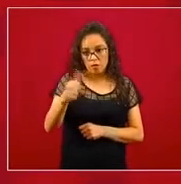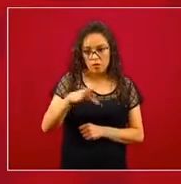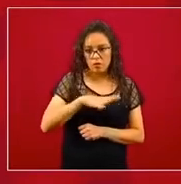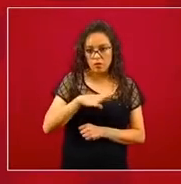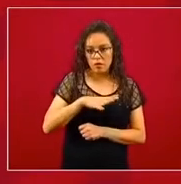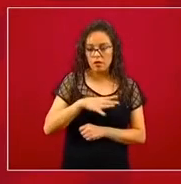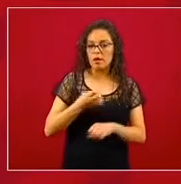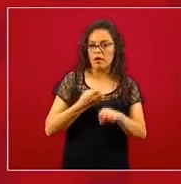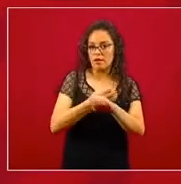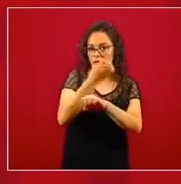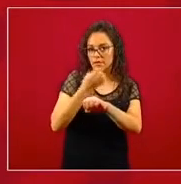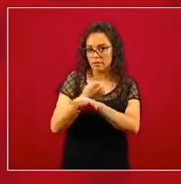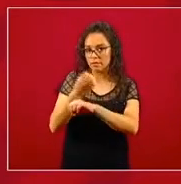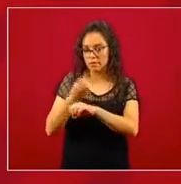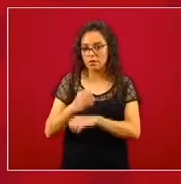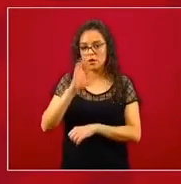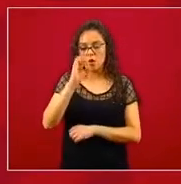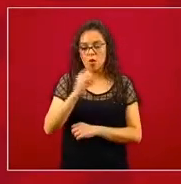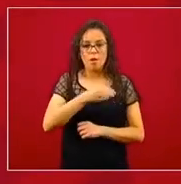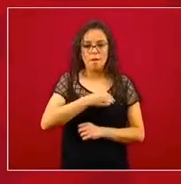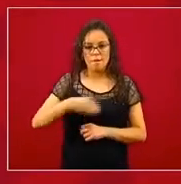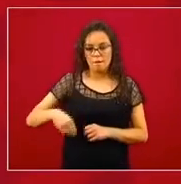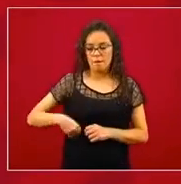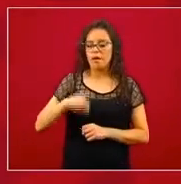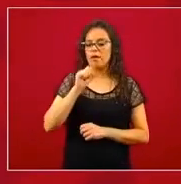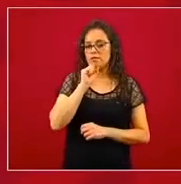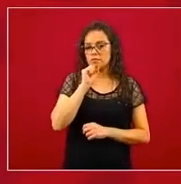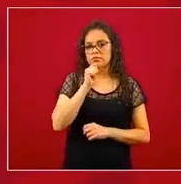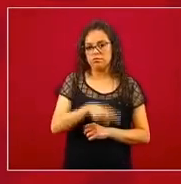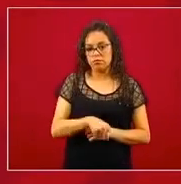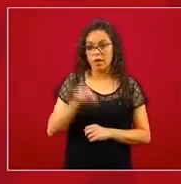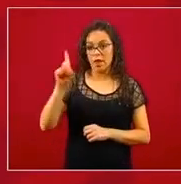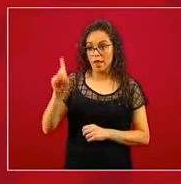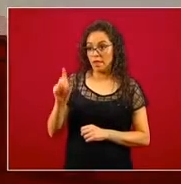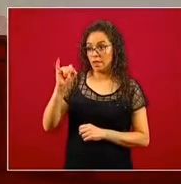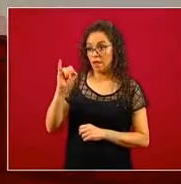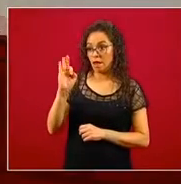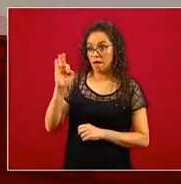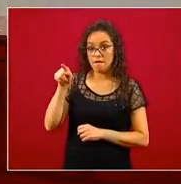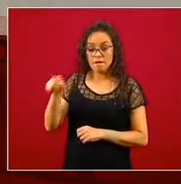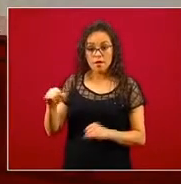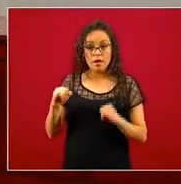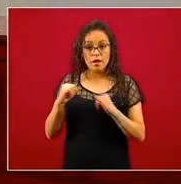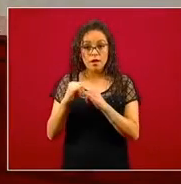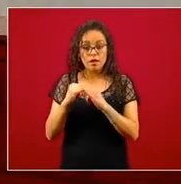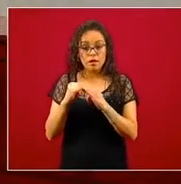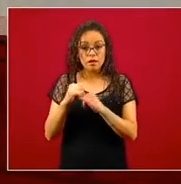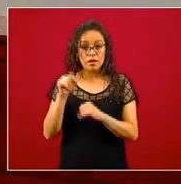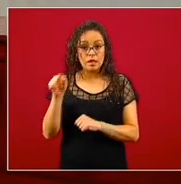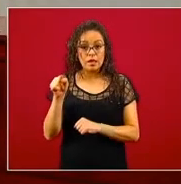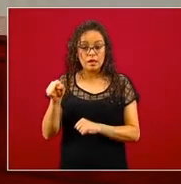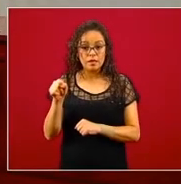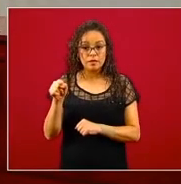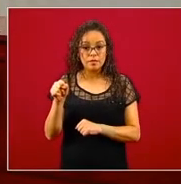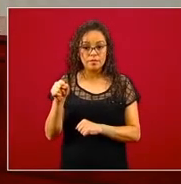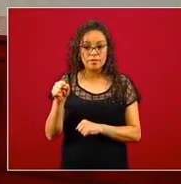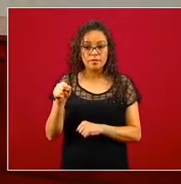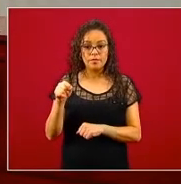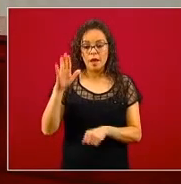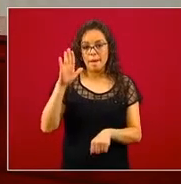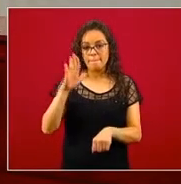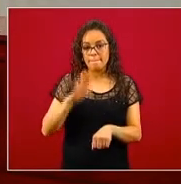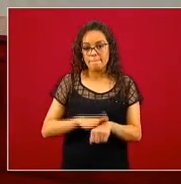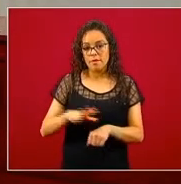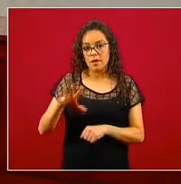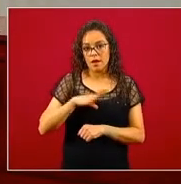Whenever someone becomes orphan at a very young age, and we have different